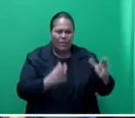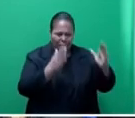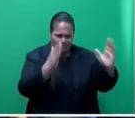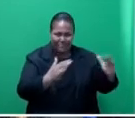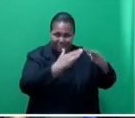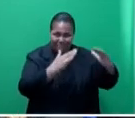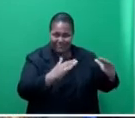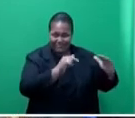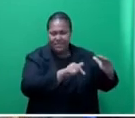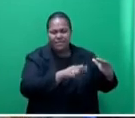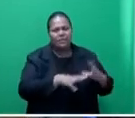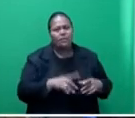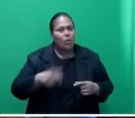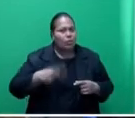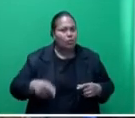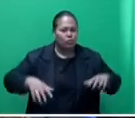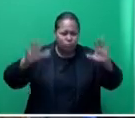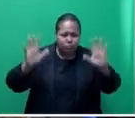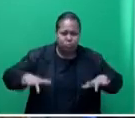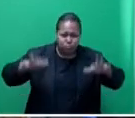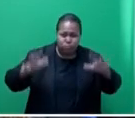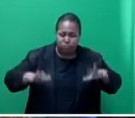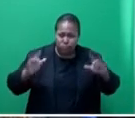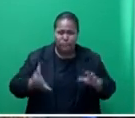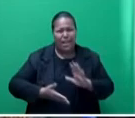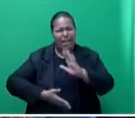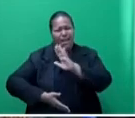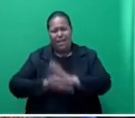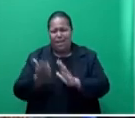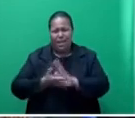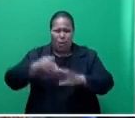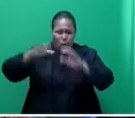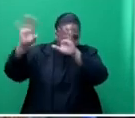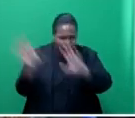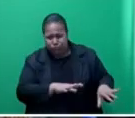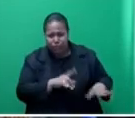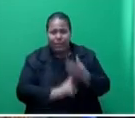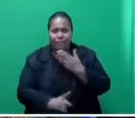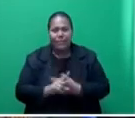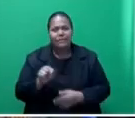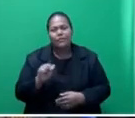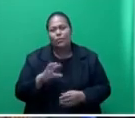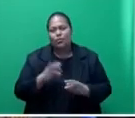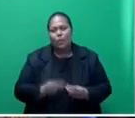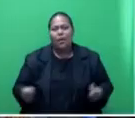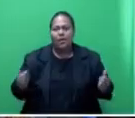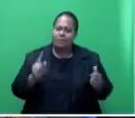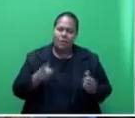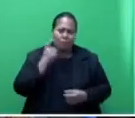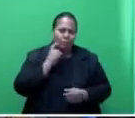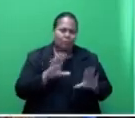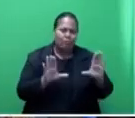continuous heavy rains, flooding and high turbidity levels, caused excessive sludge at our water treatment plants. Tropical